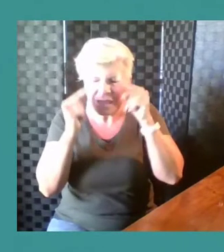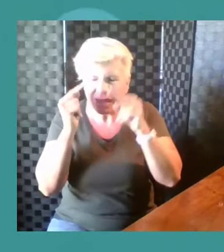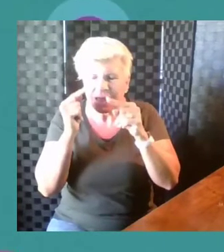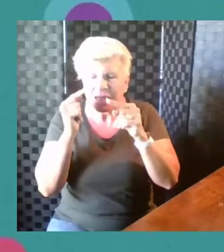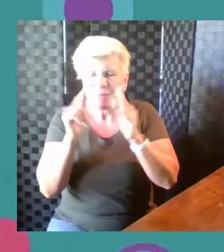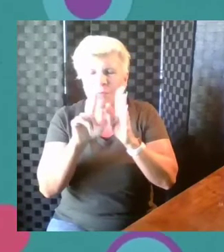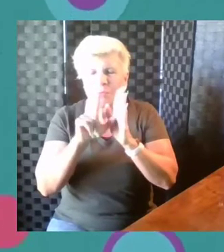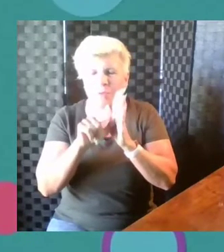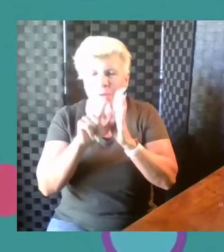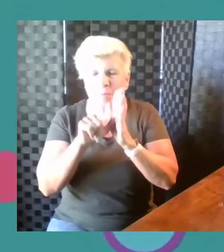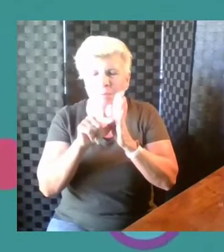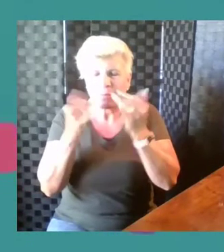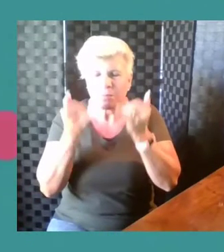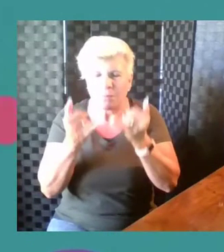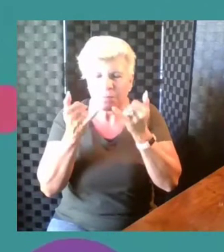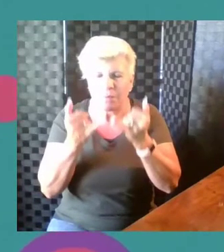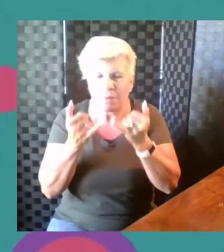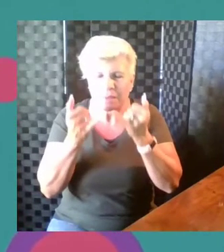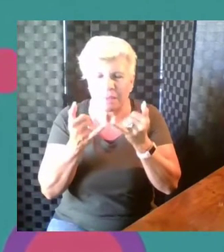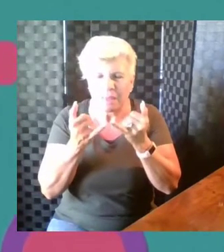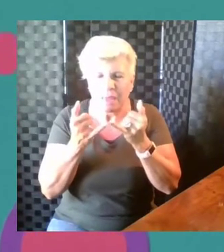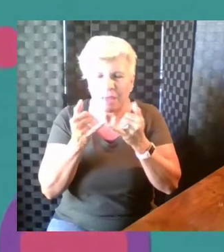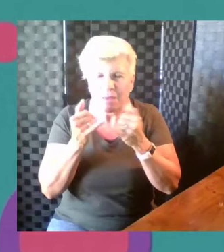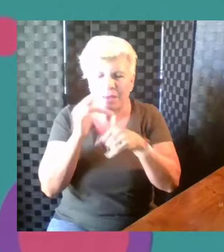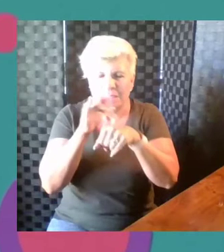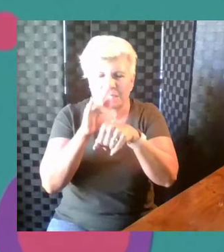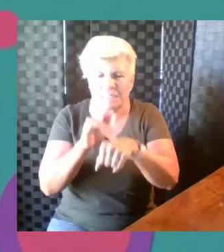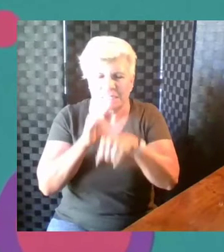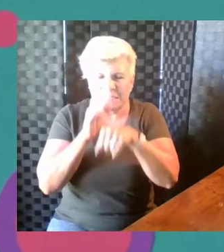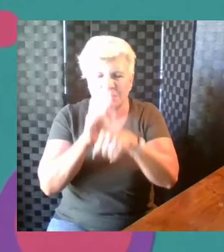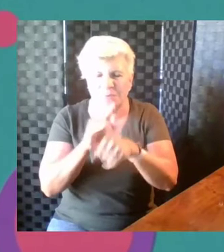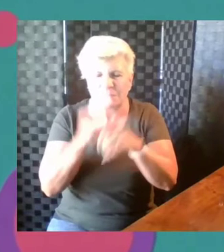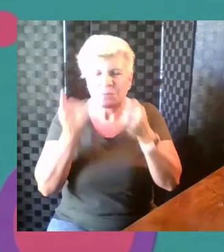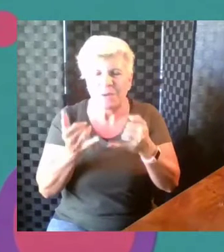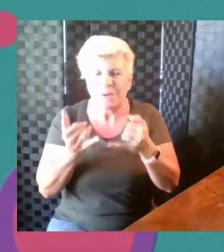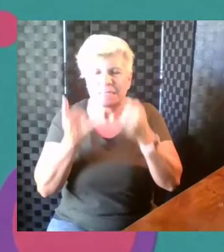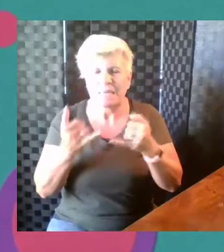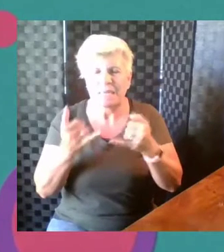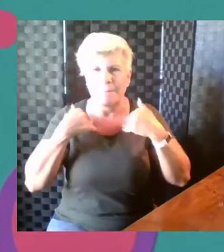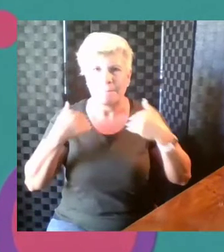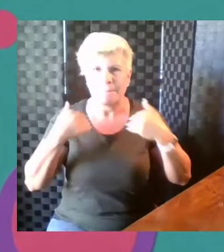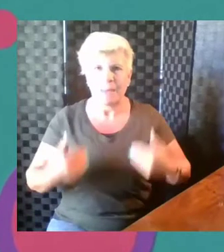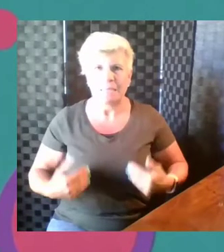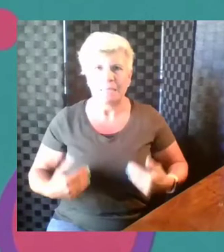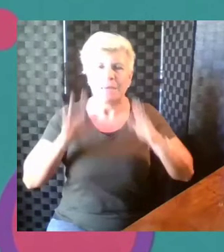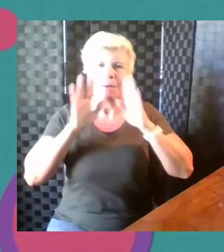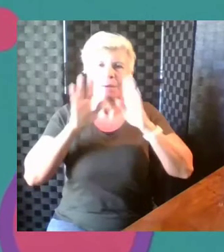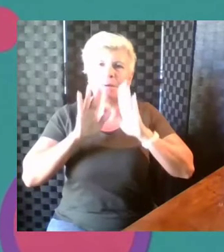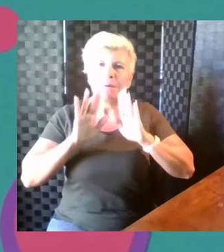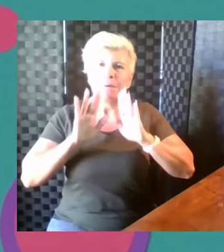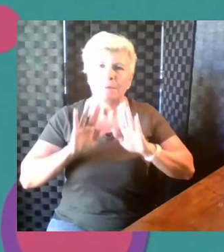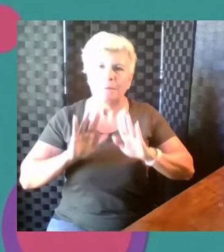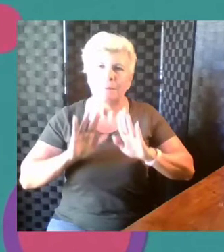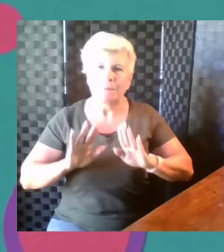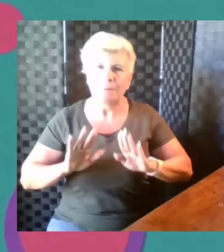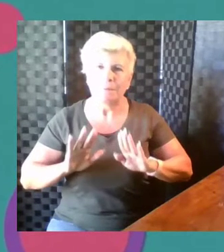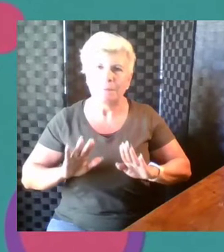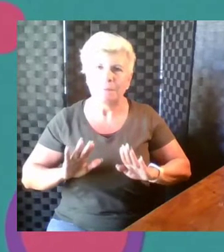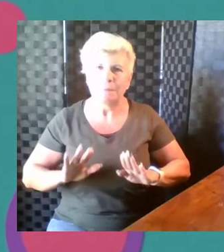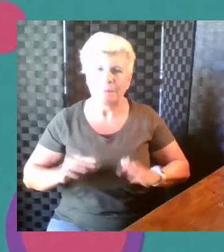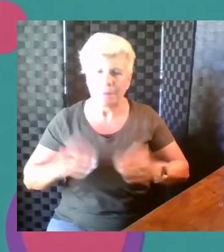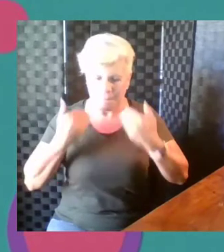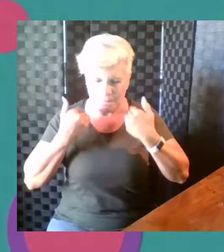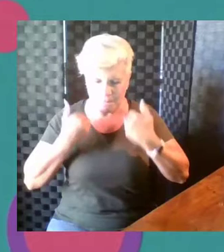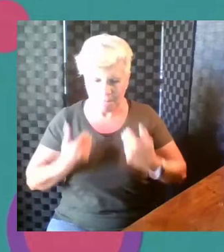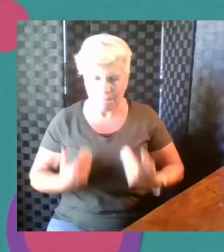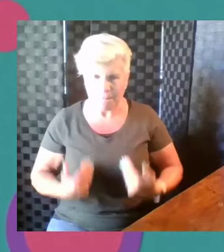now. Let's practice being in the moment. Your body is still, right now. Can you feel that?